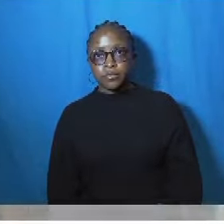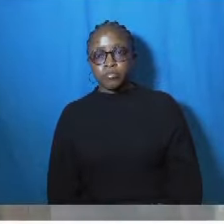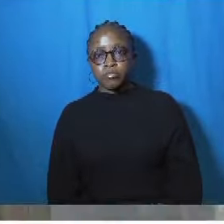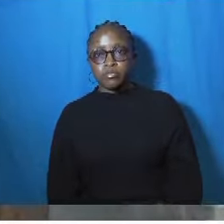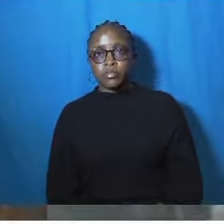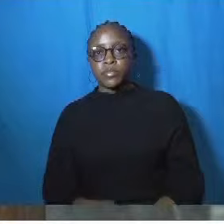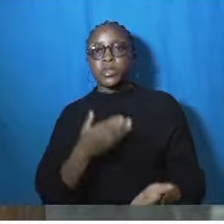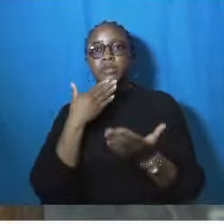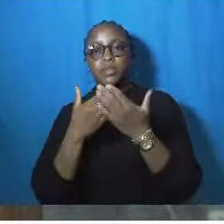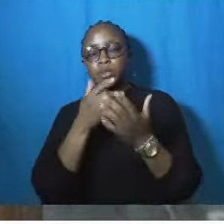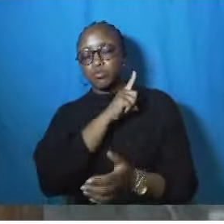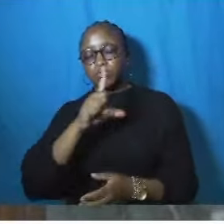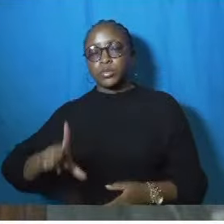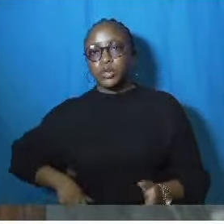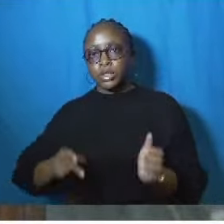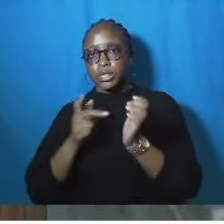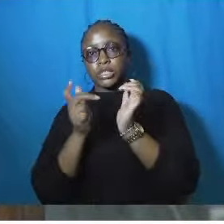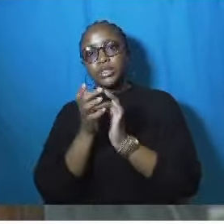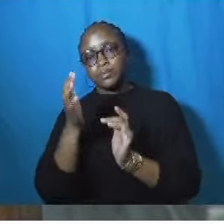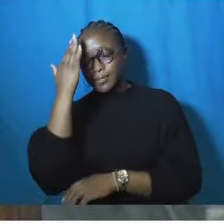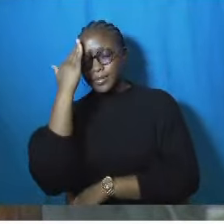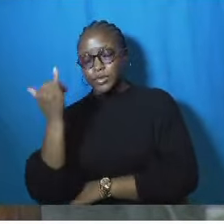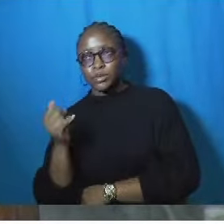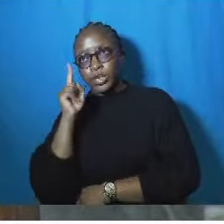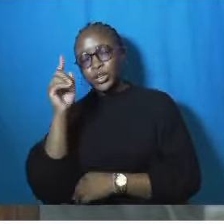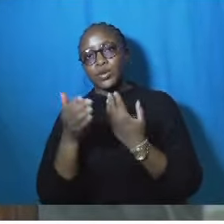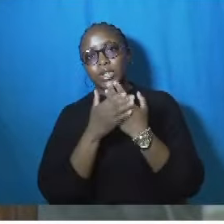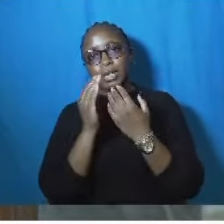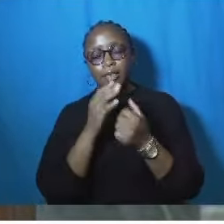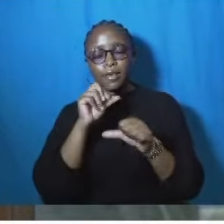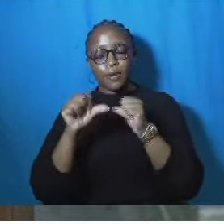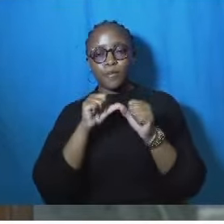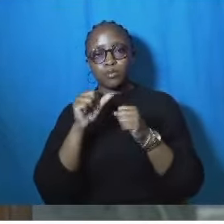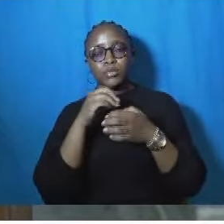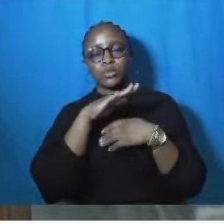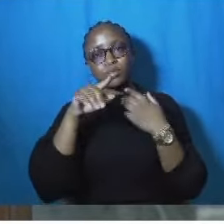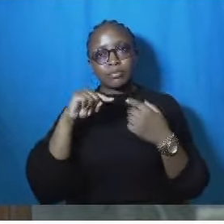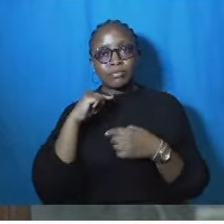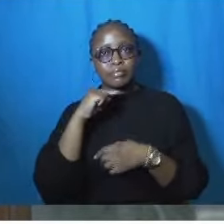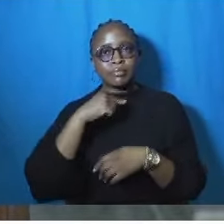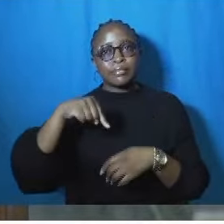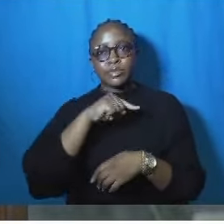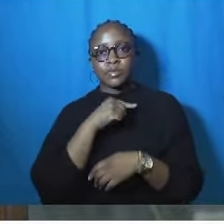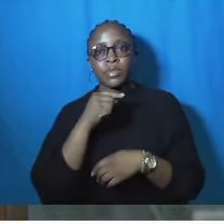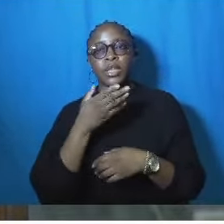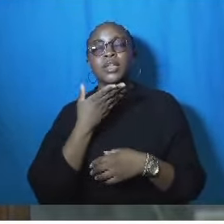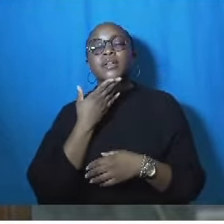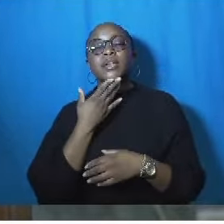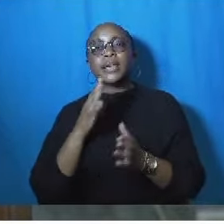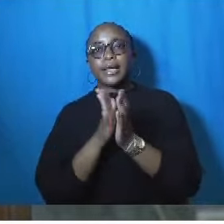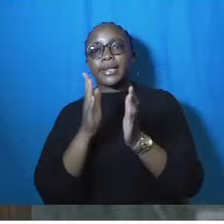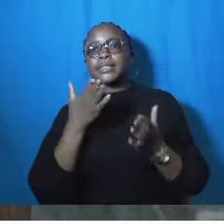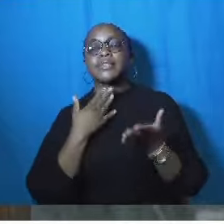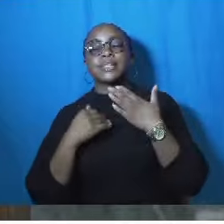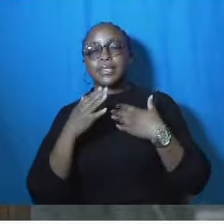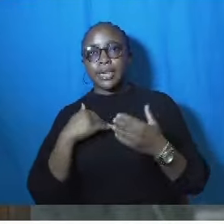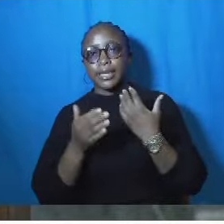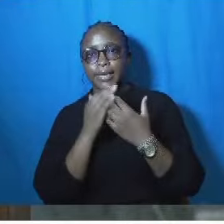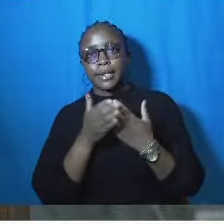I thank you, Lord Jesus, because you care about us and you desire to always take our burdens from